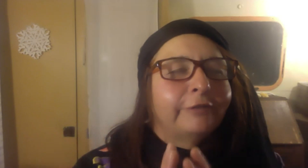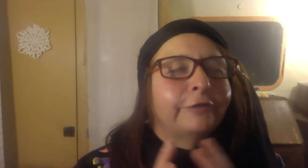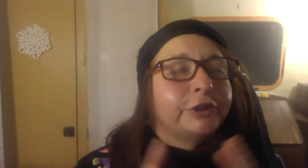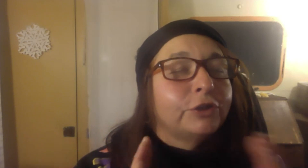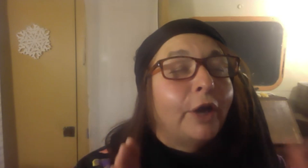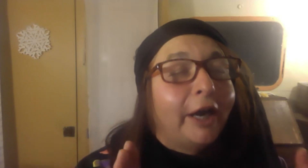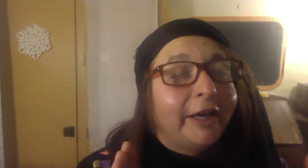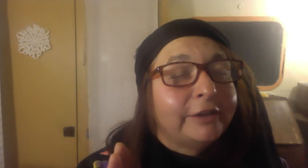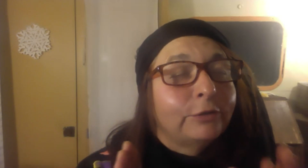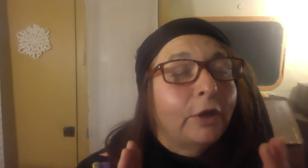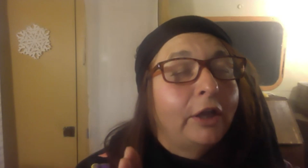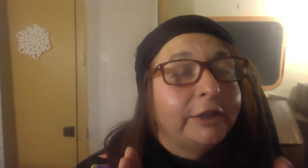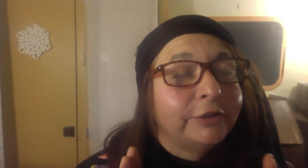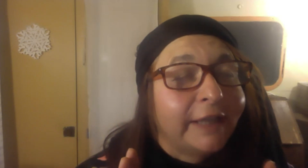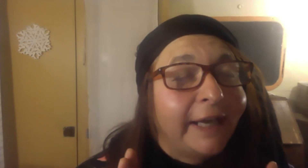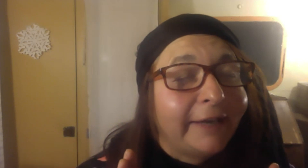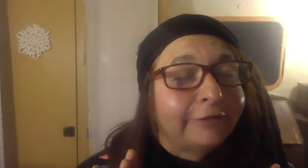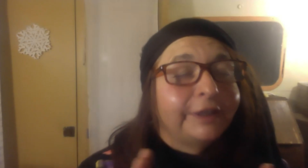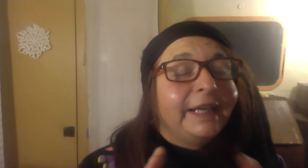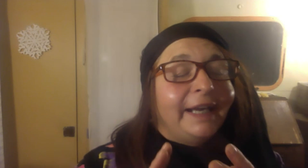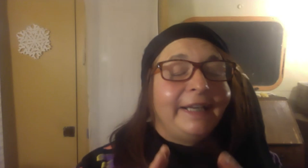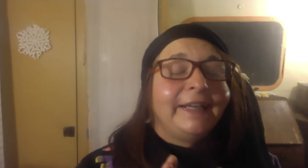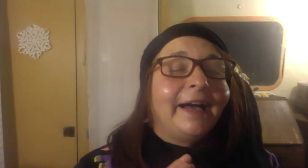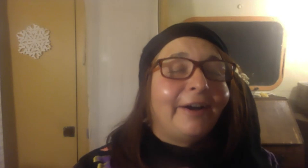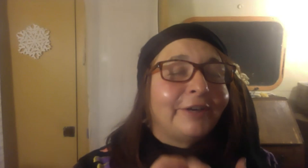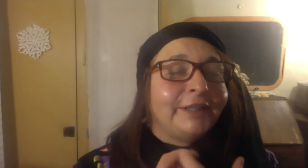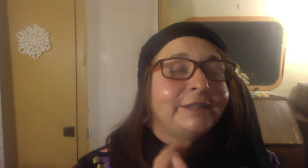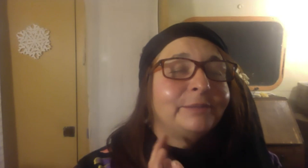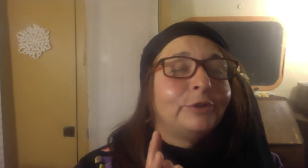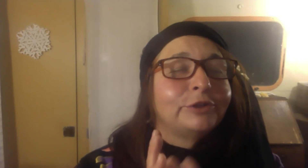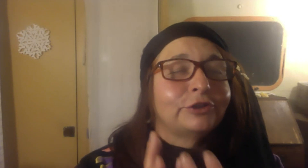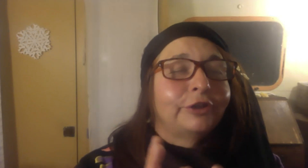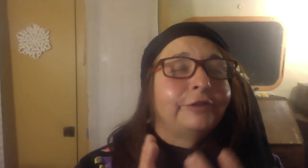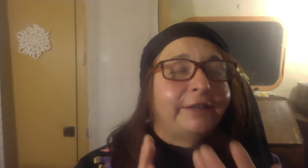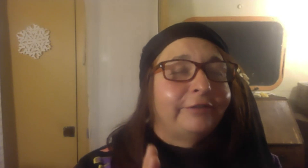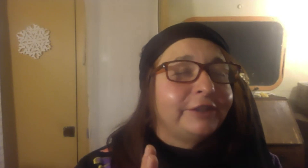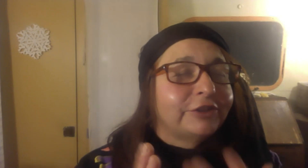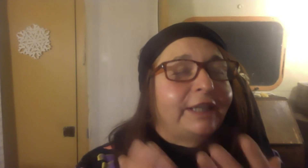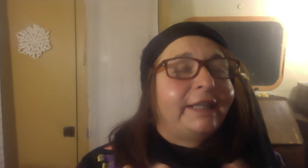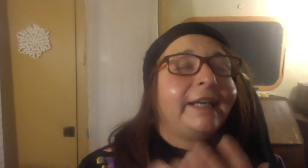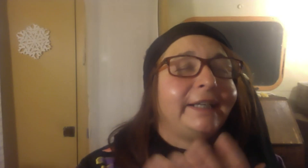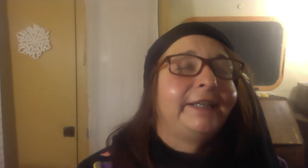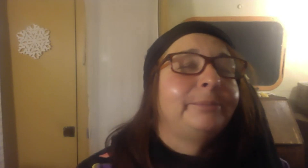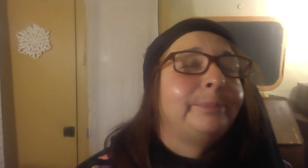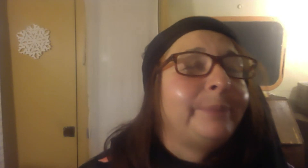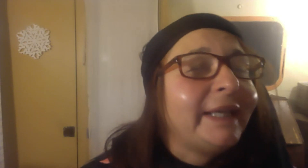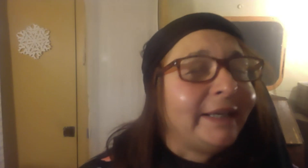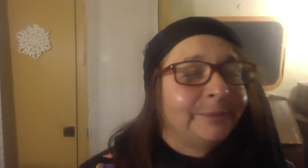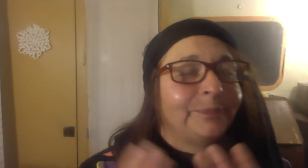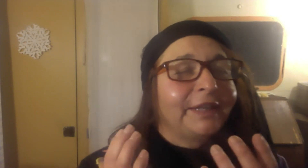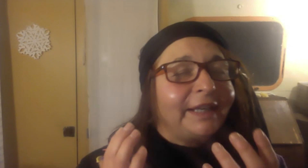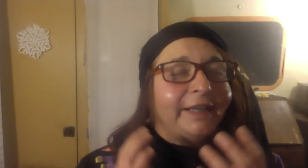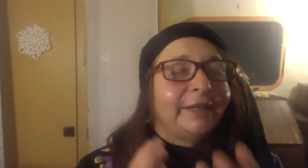you have worked so hard to all your life, and now it is a most joyful adventure, and that it can